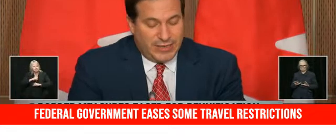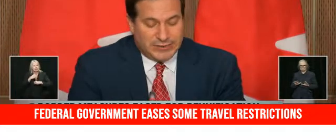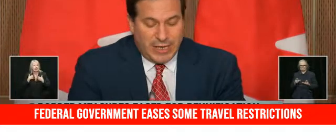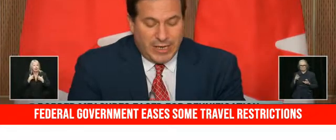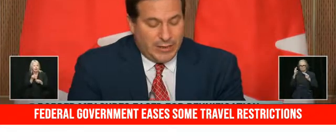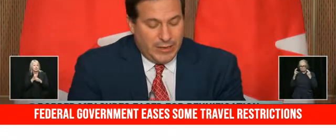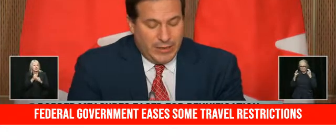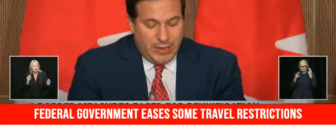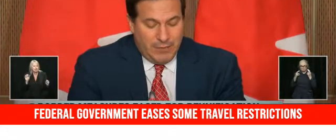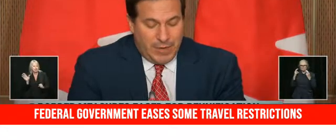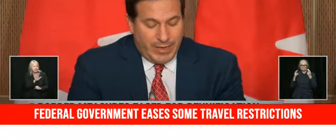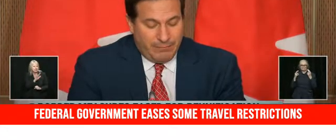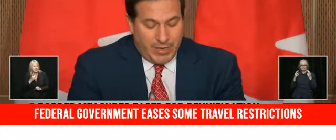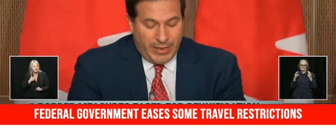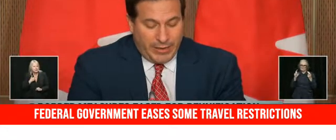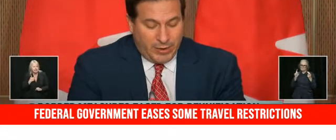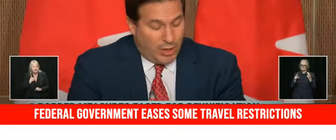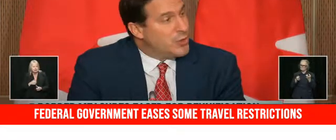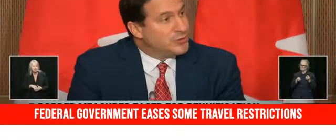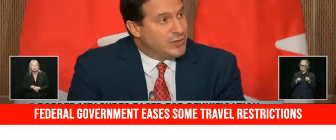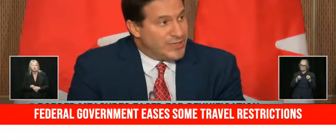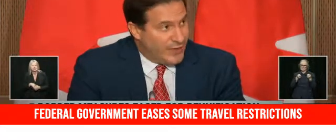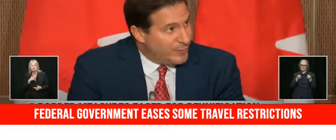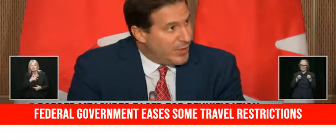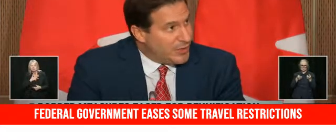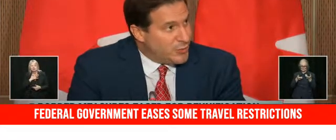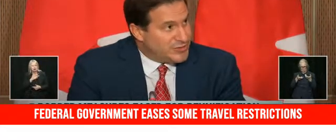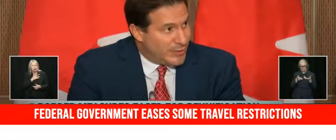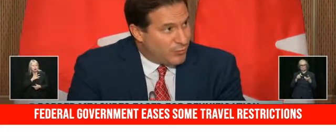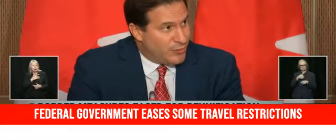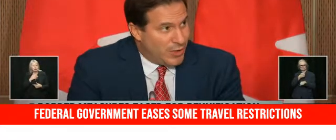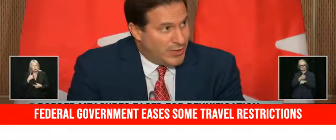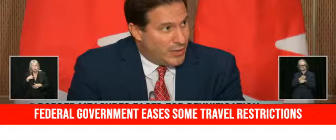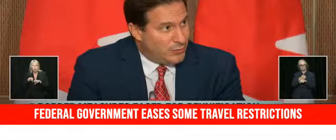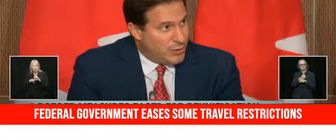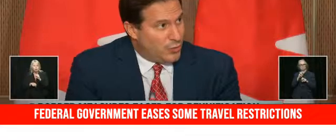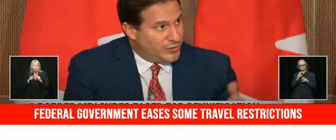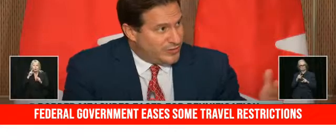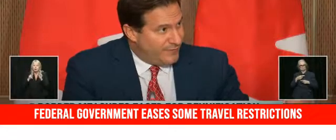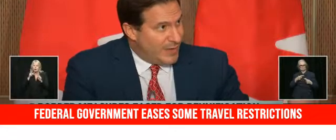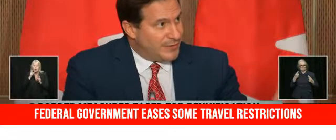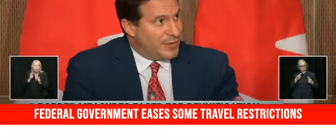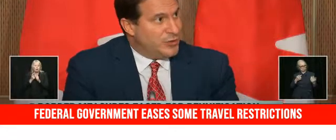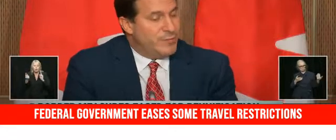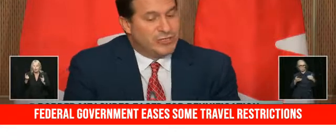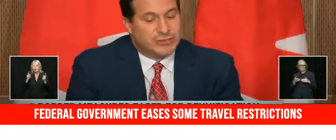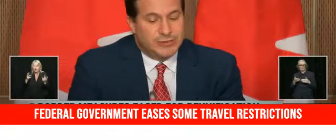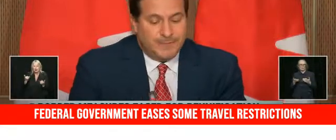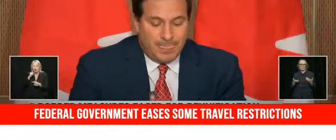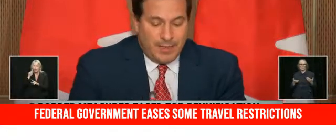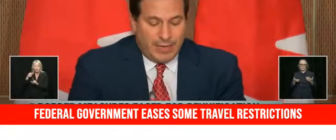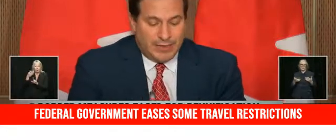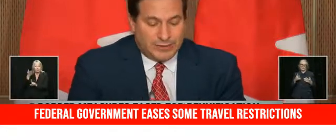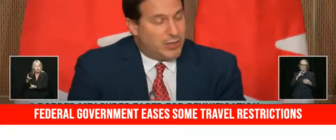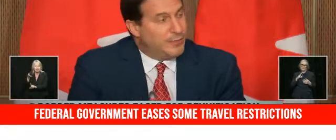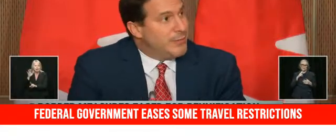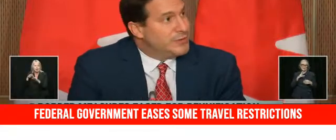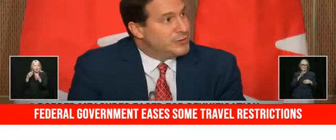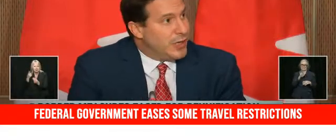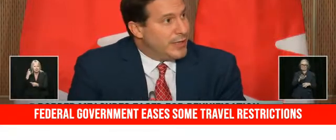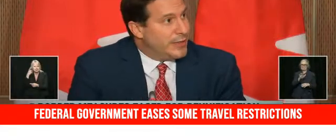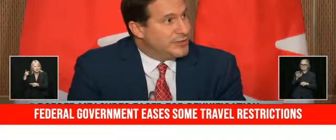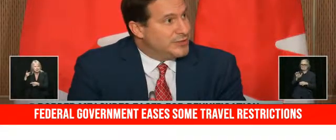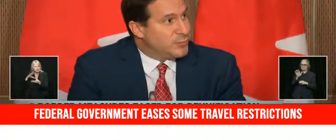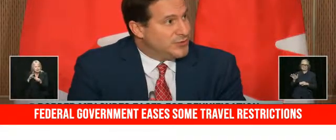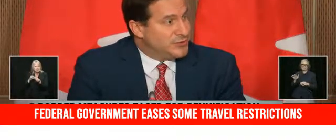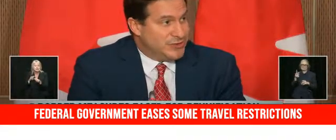safety of Canadians. My heart goes out to everybody who is separated right now, not only to the family that you've mentioned, and it's our commitment